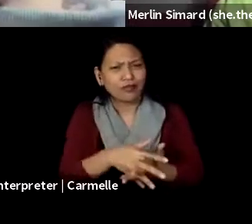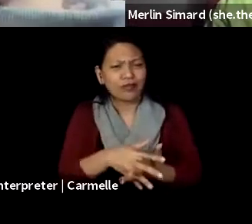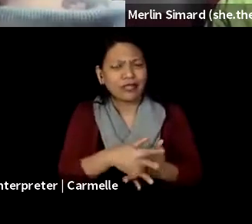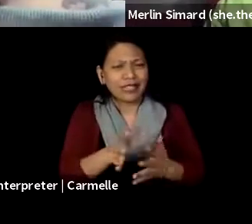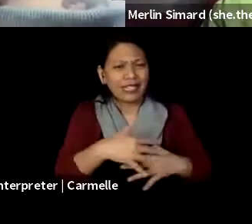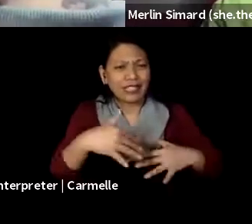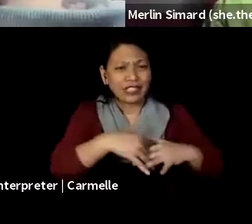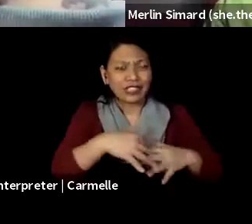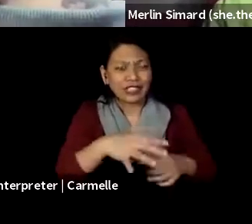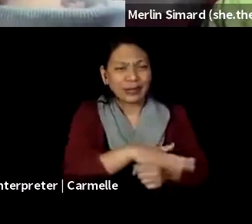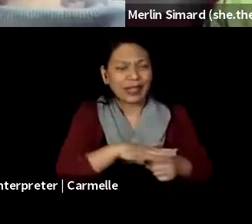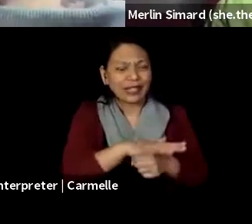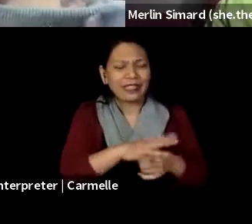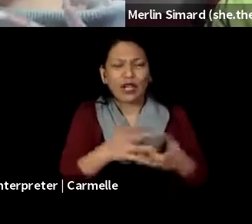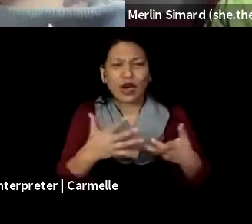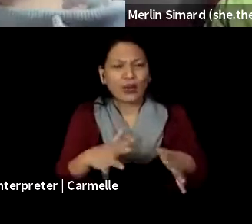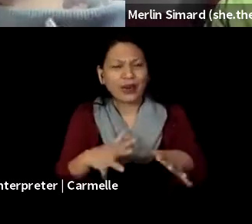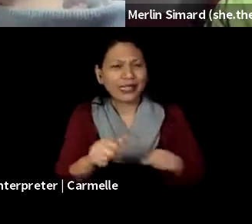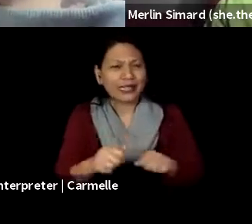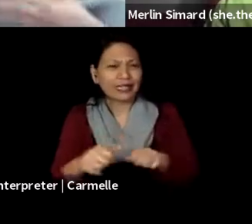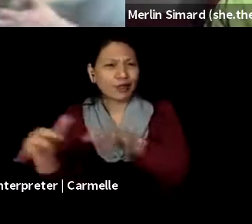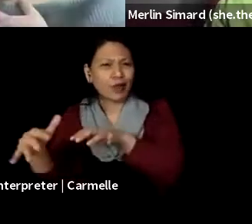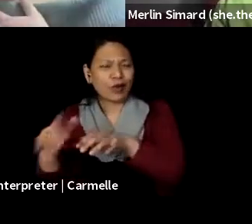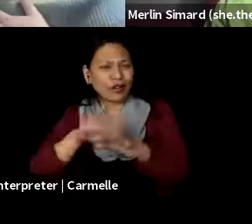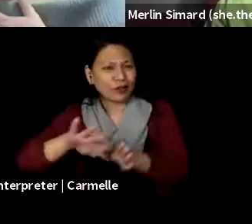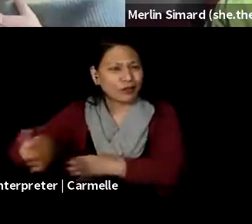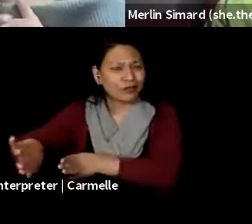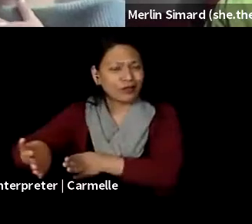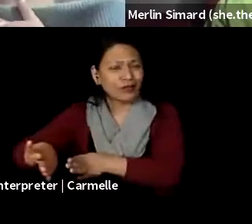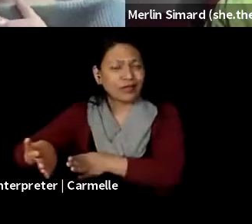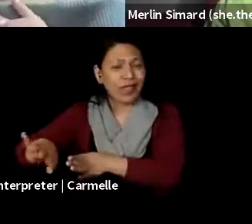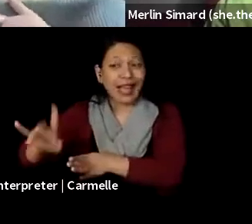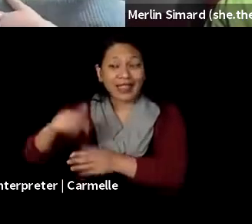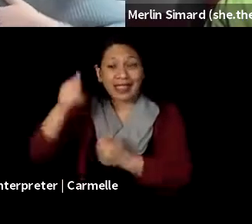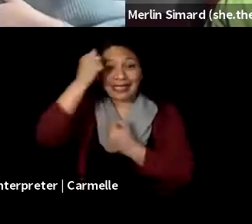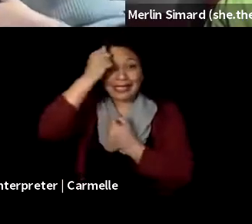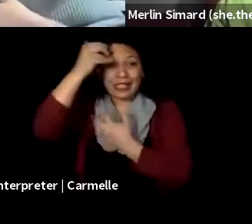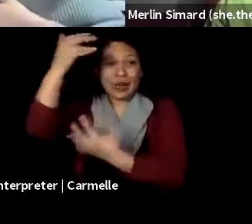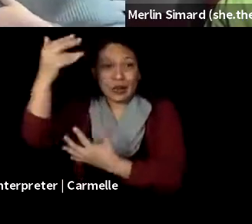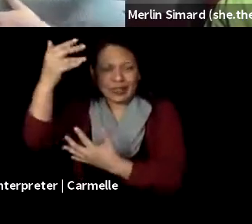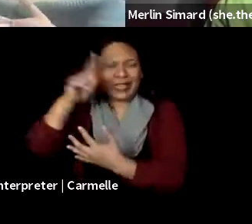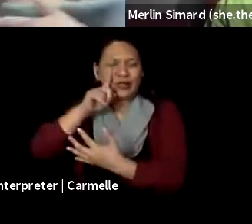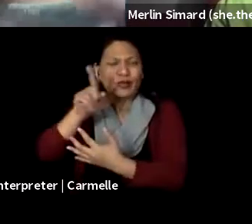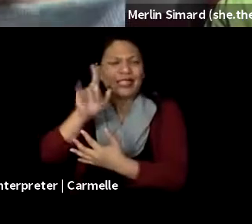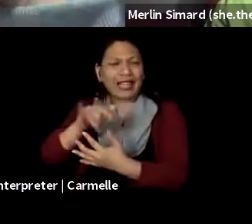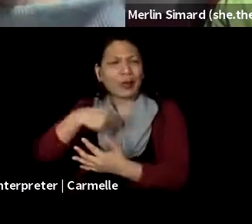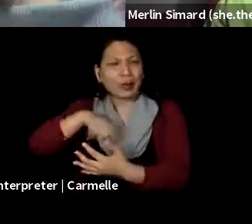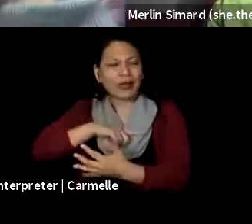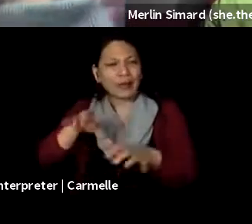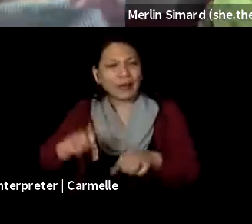decolonial. And then the decolonizing, I think, is something that it's personal. I think that we have to do that work, and